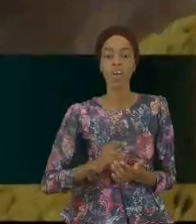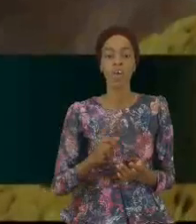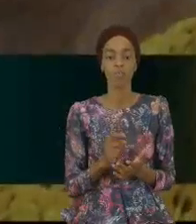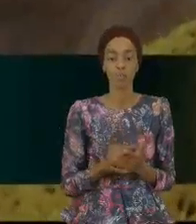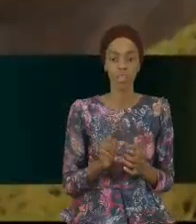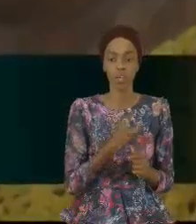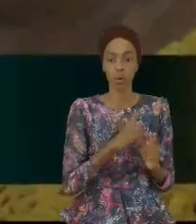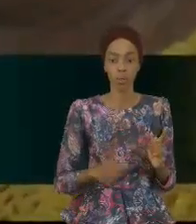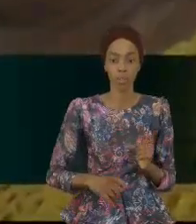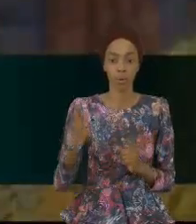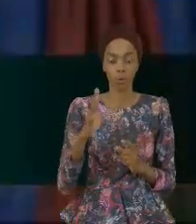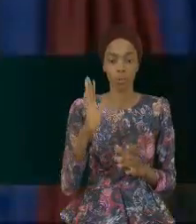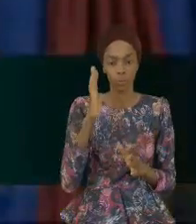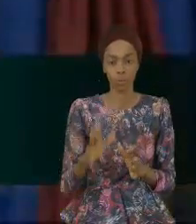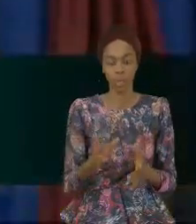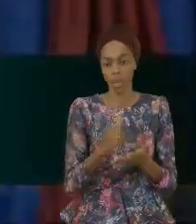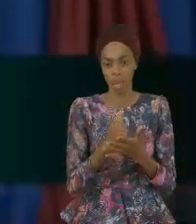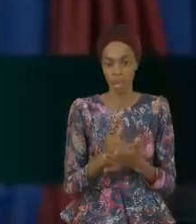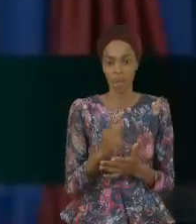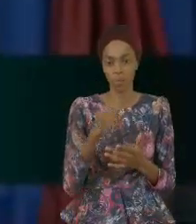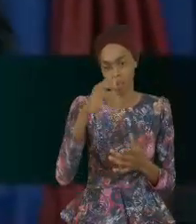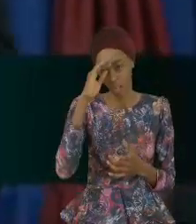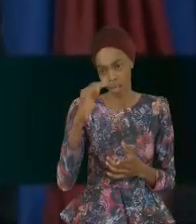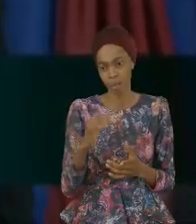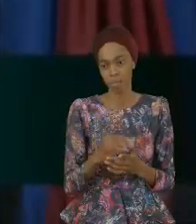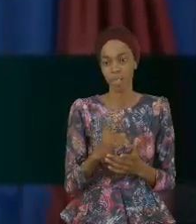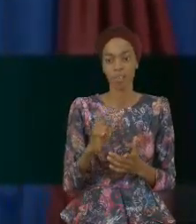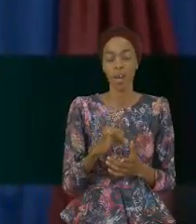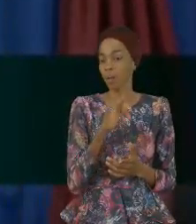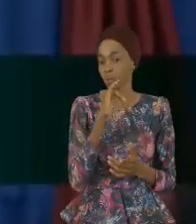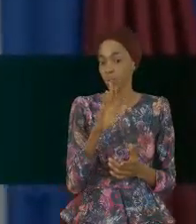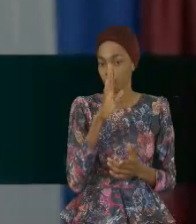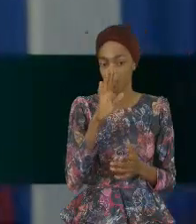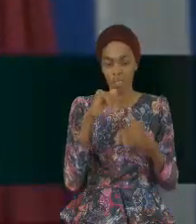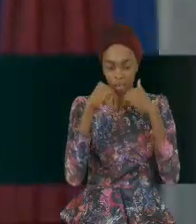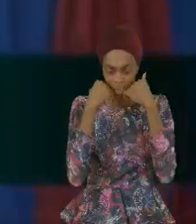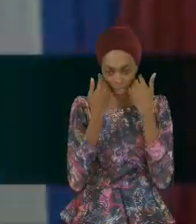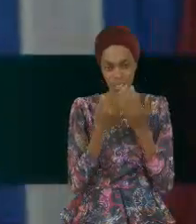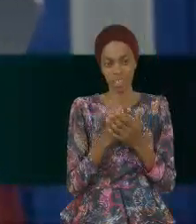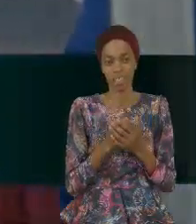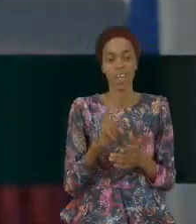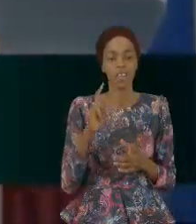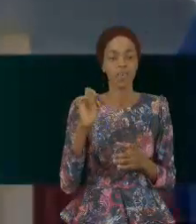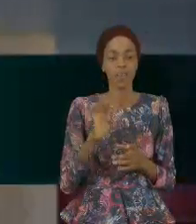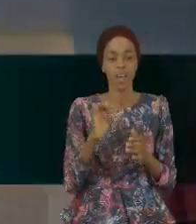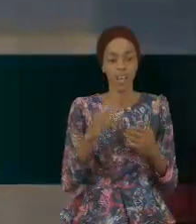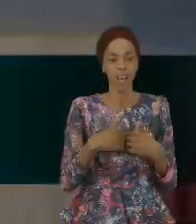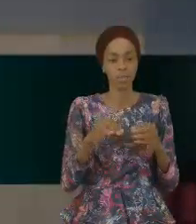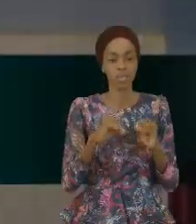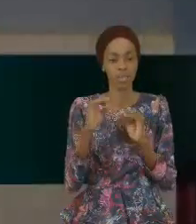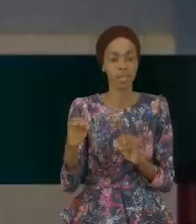will help me. Therefore shall I not be confounded. Therefore have I set